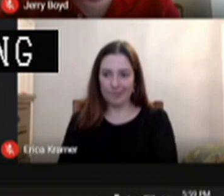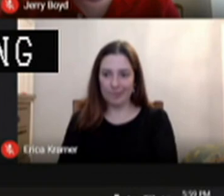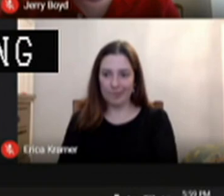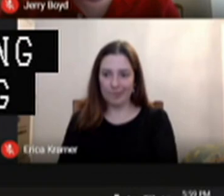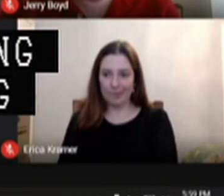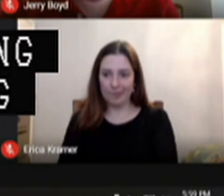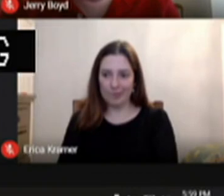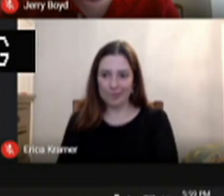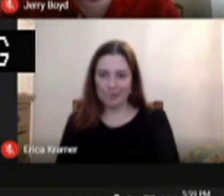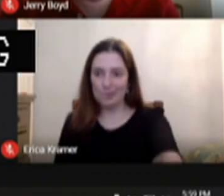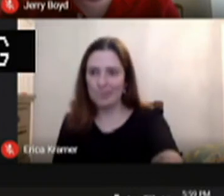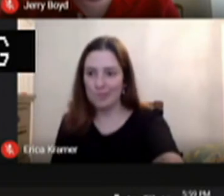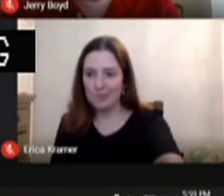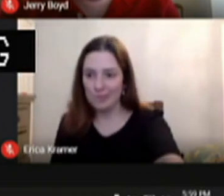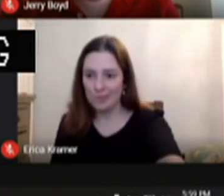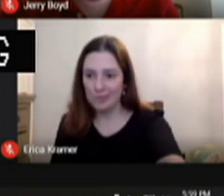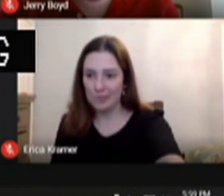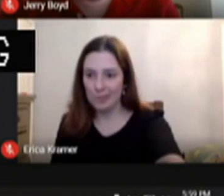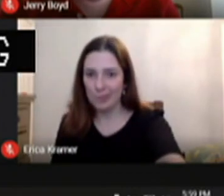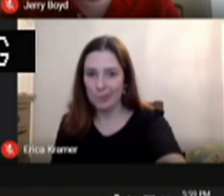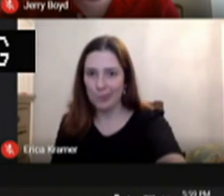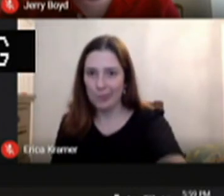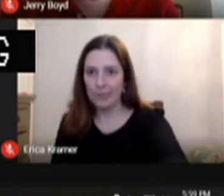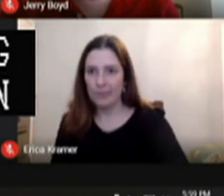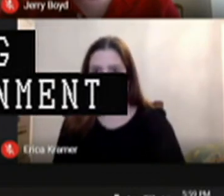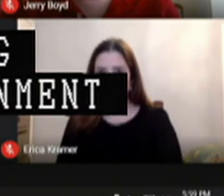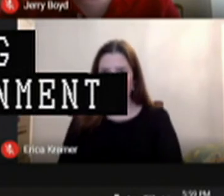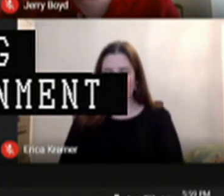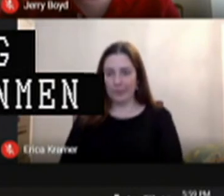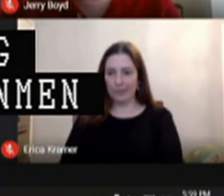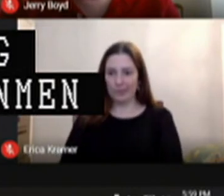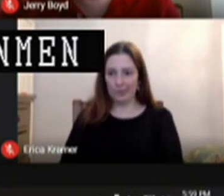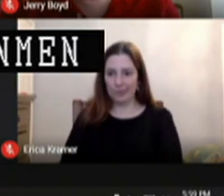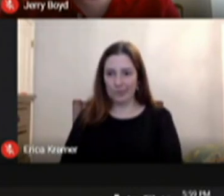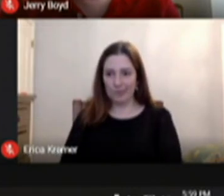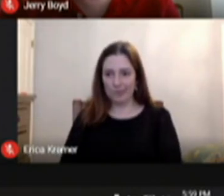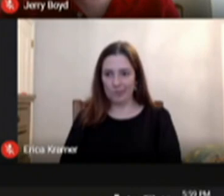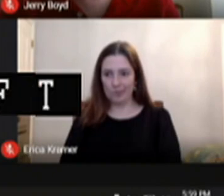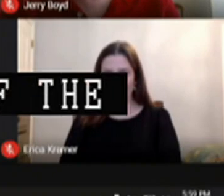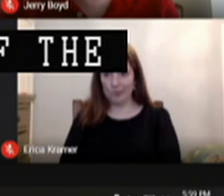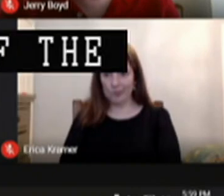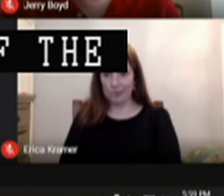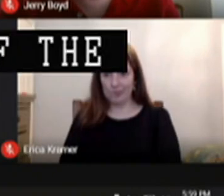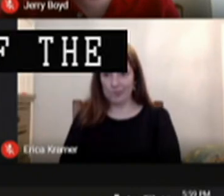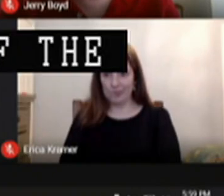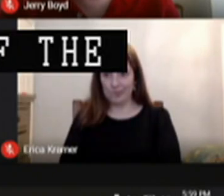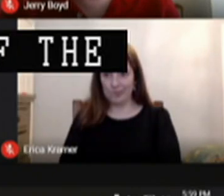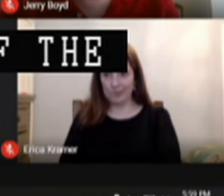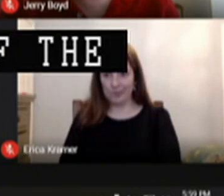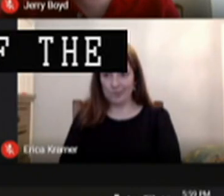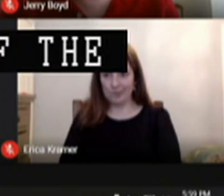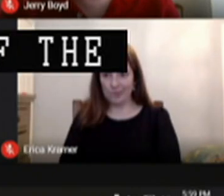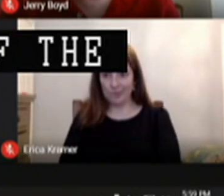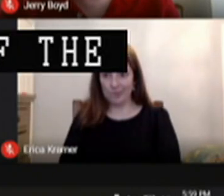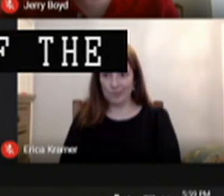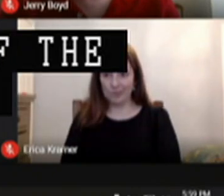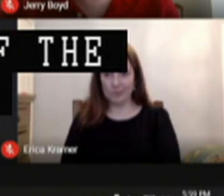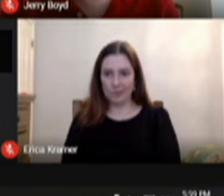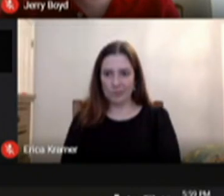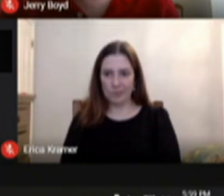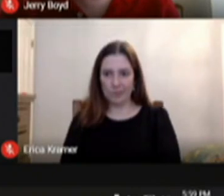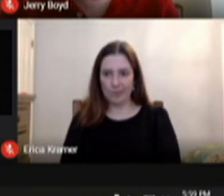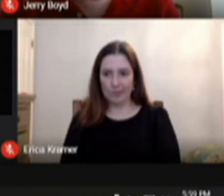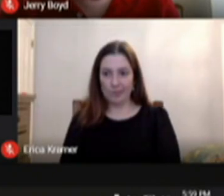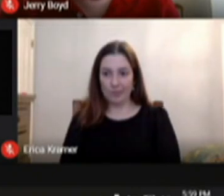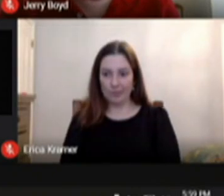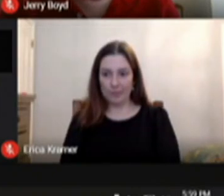to city government. And throughout the course of the design process, it's become clear from the preservation community as well as